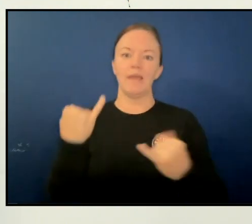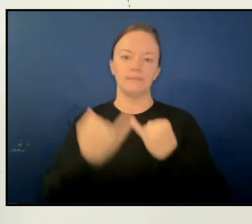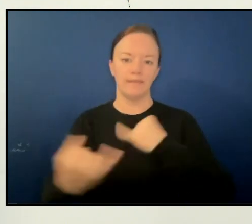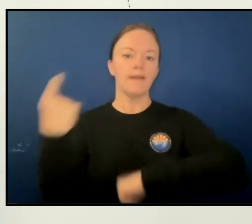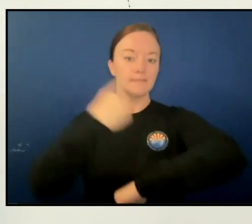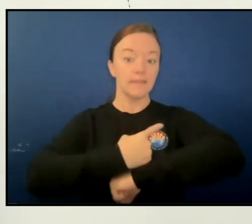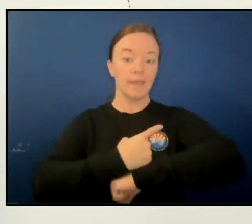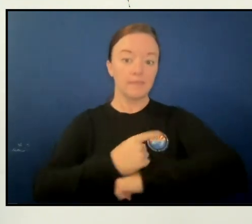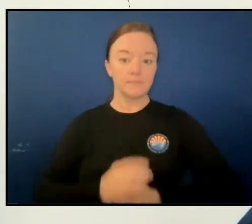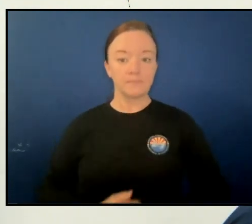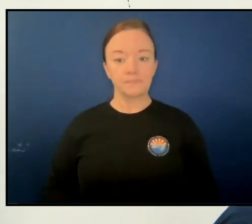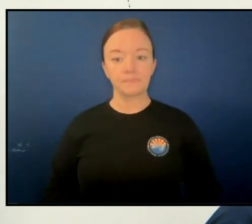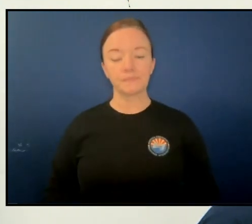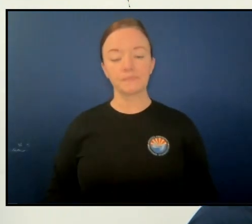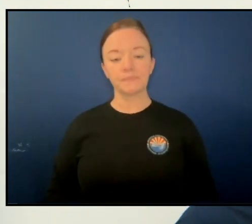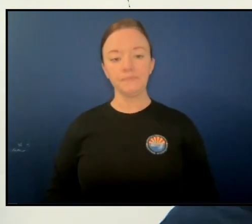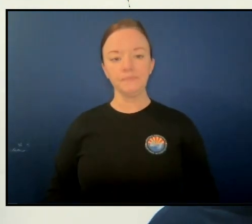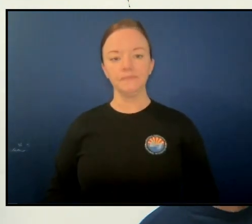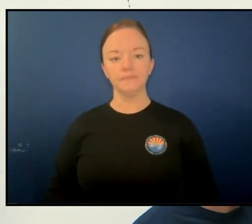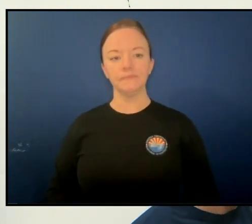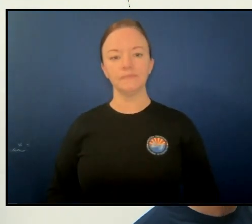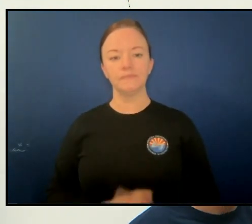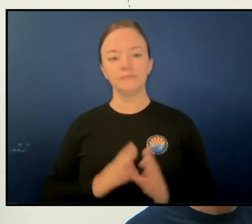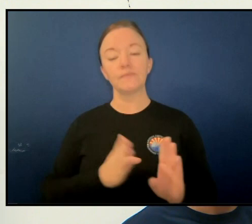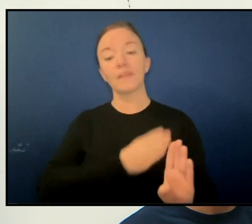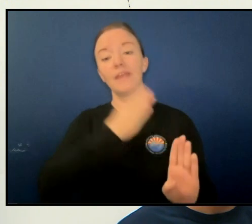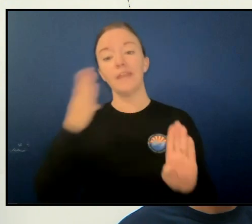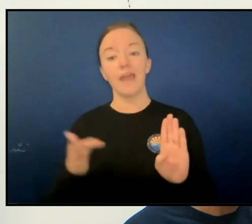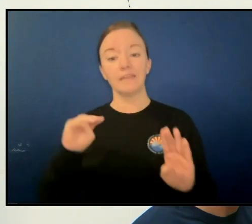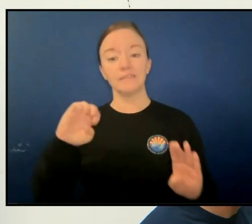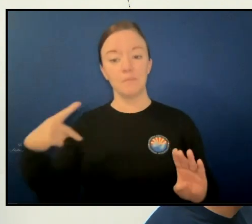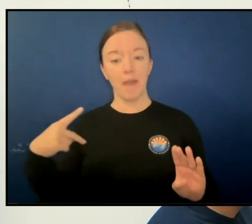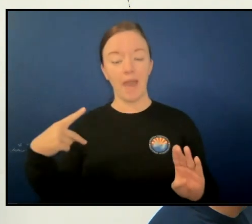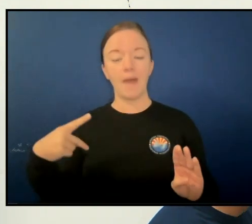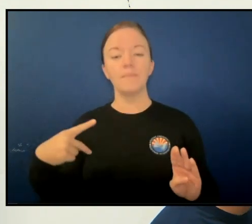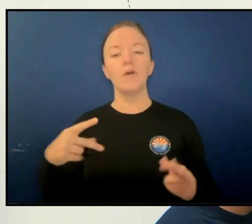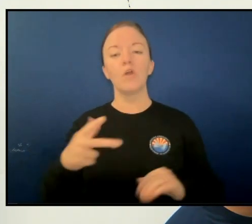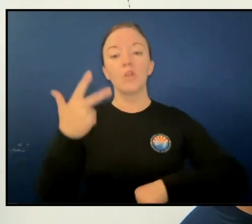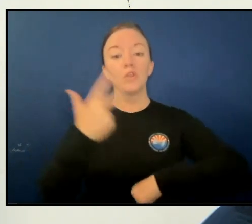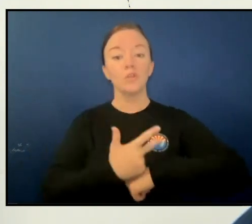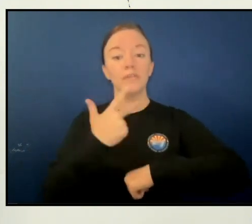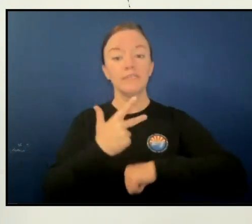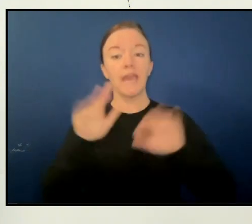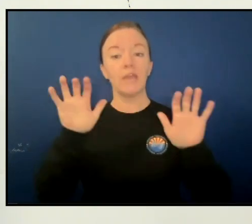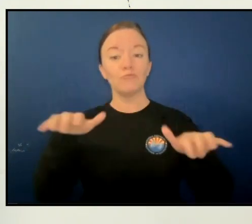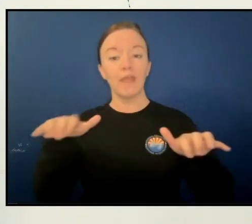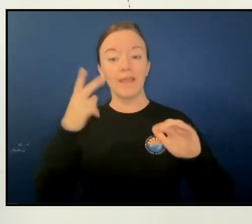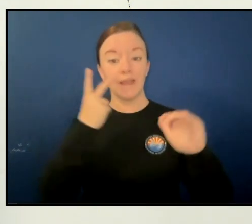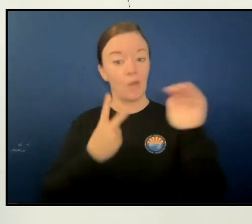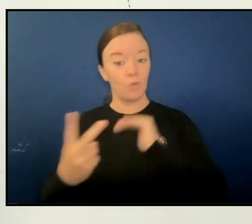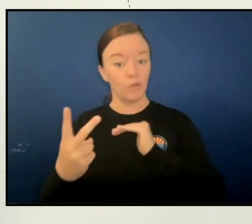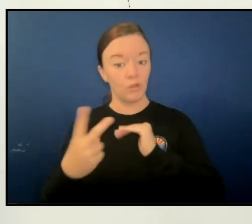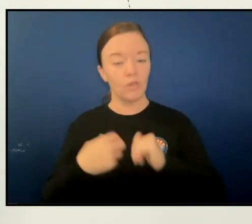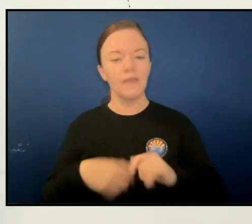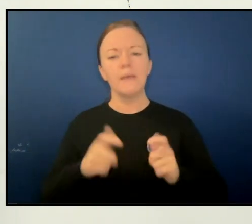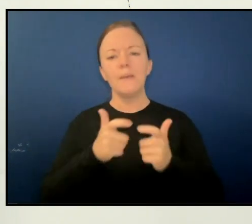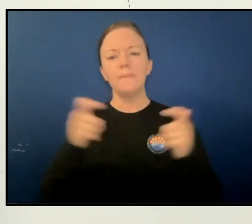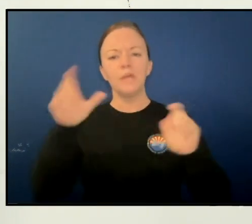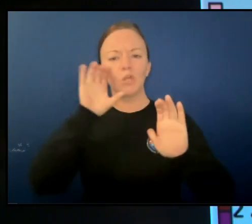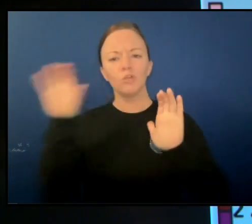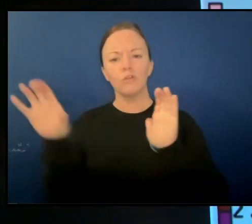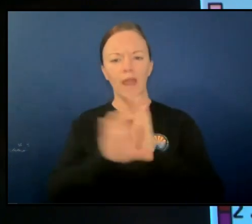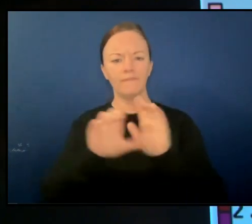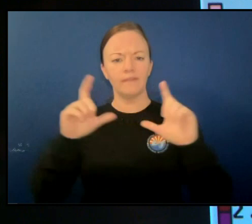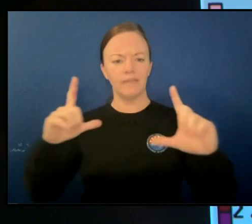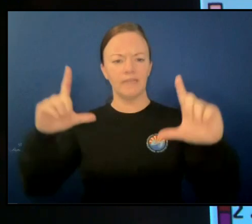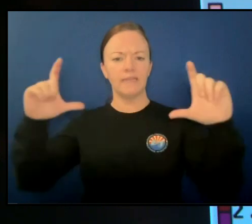there. Moving on to the next map here, we'll take a look at our 3-day rain outlook. And so this bigger graphic here on the right,